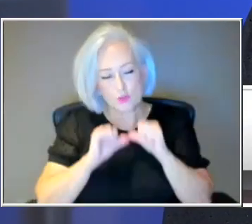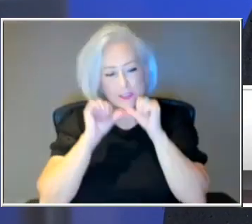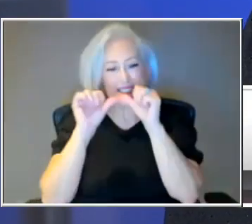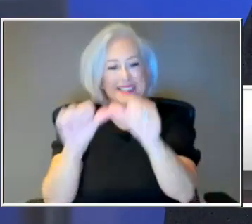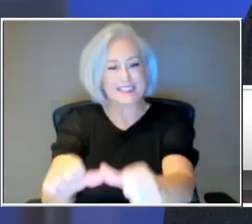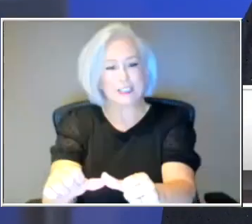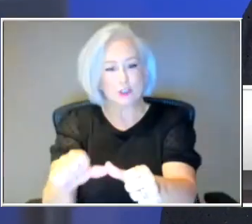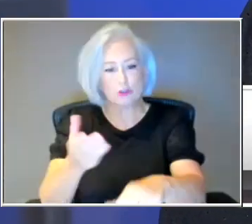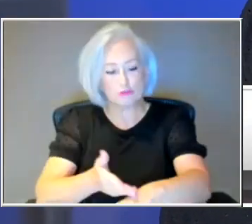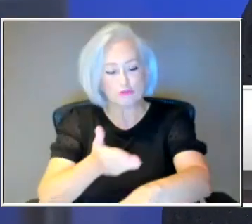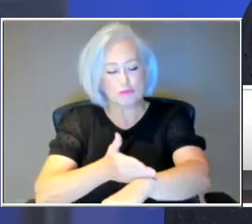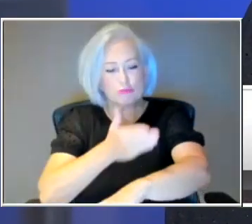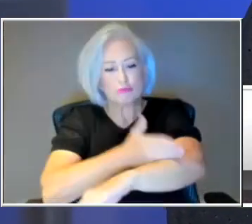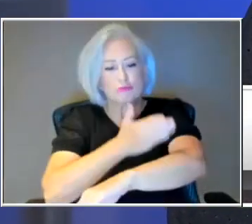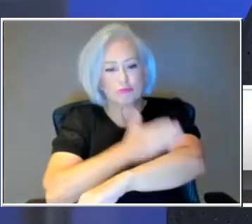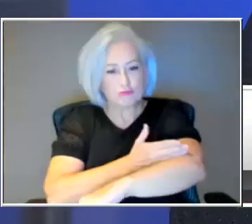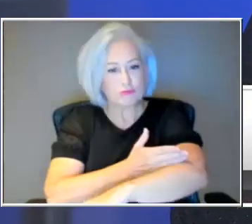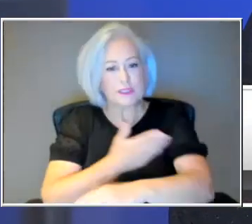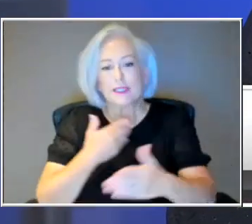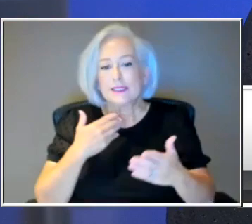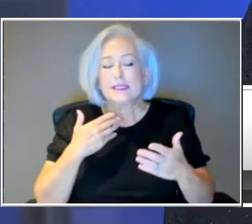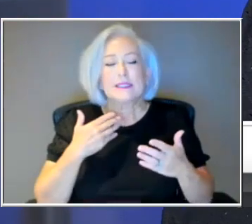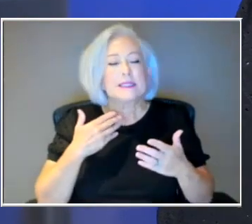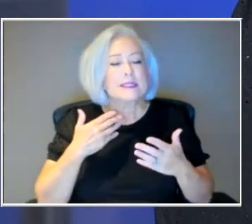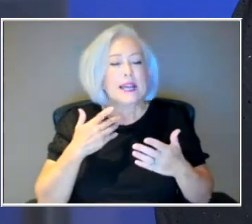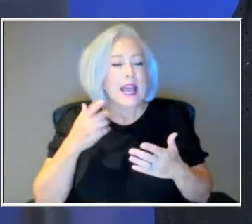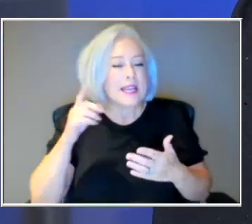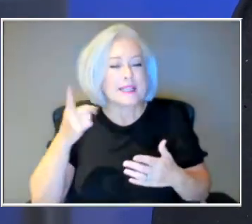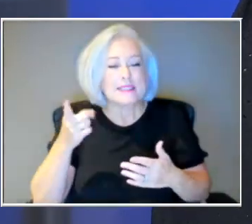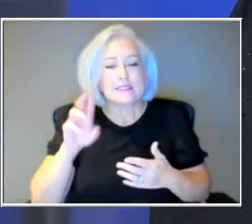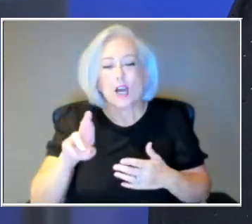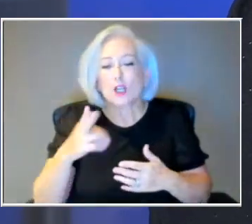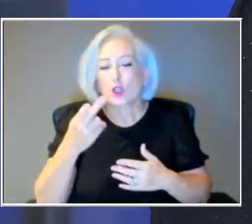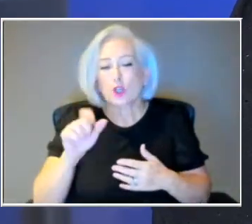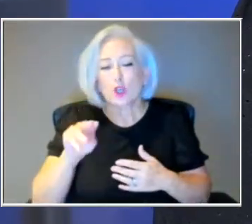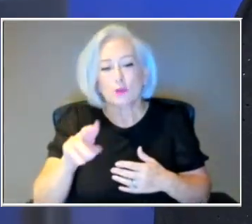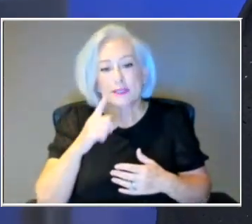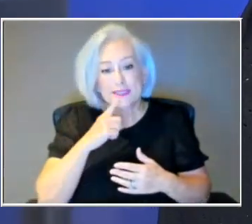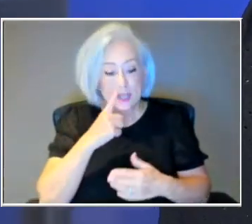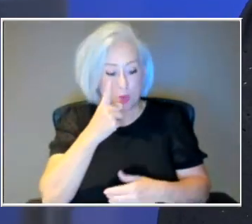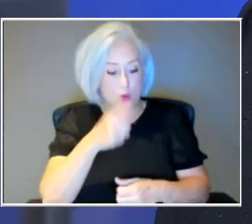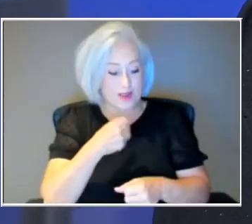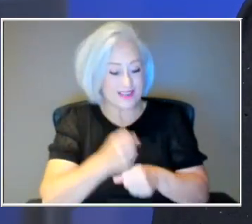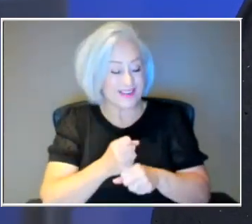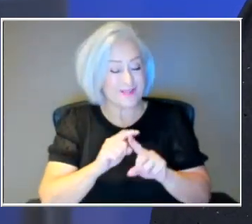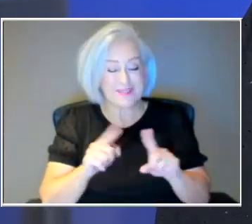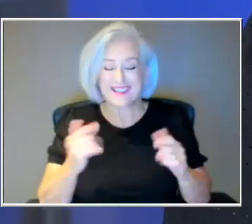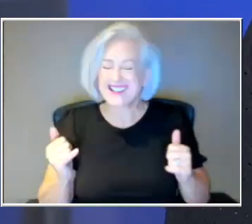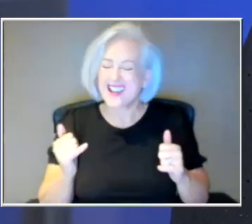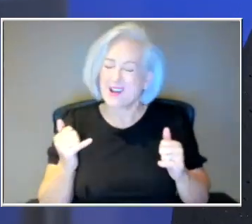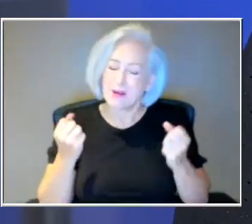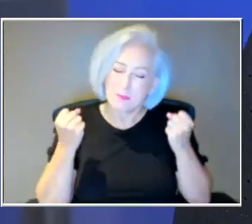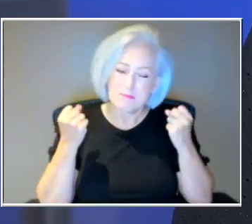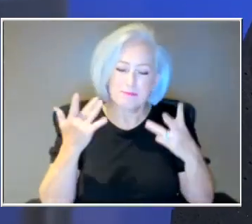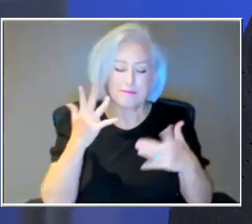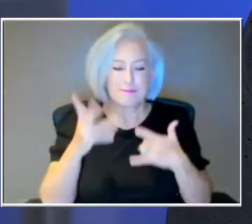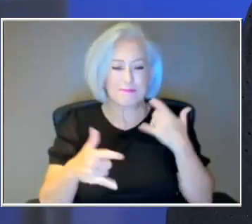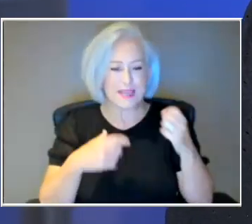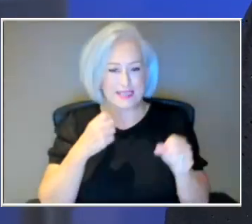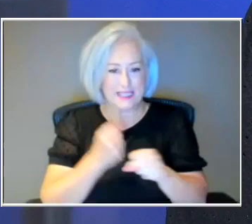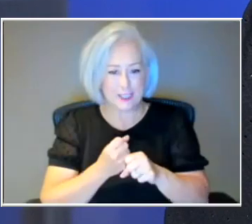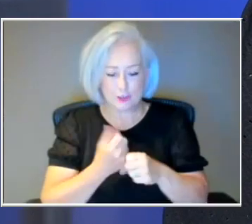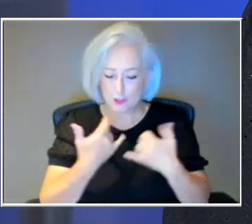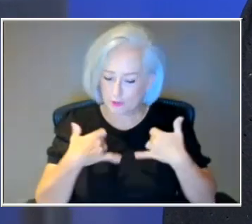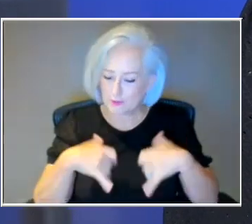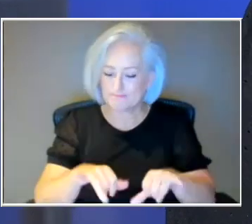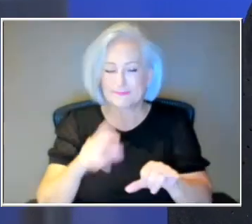and better. Even though, like Dr. Herman said, we say a year, but it can be years that you still see improvement. So